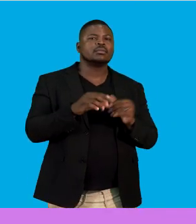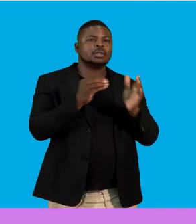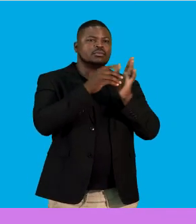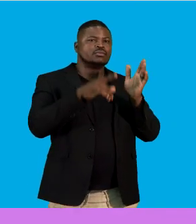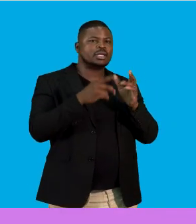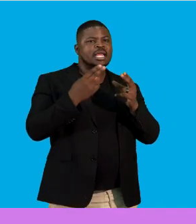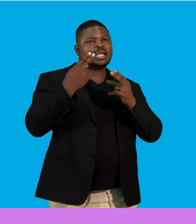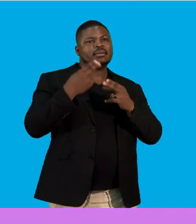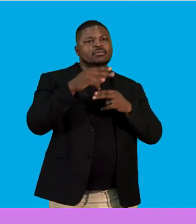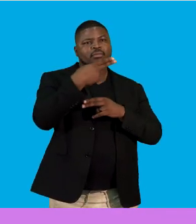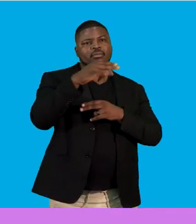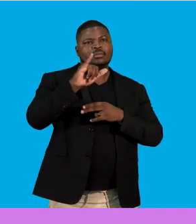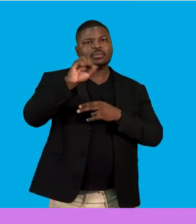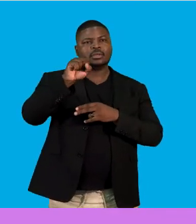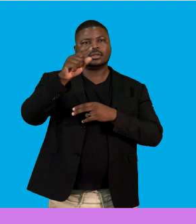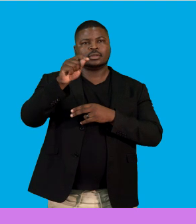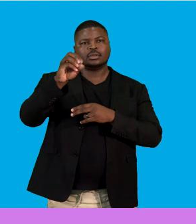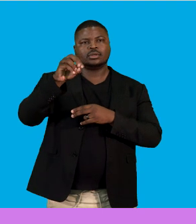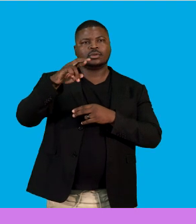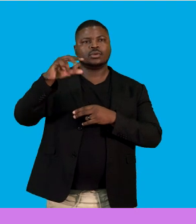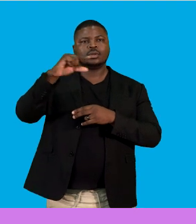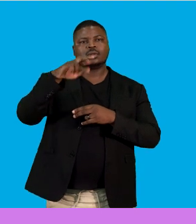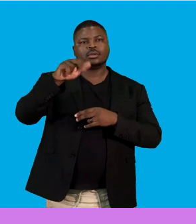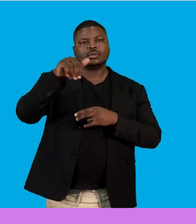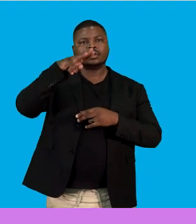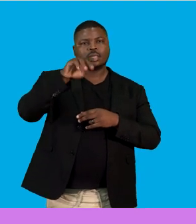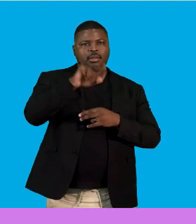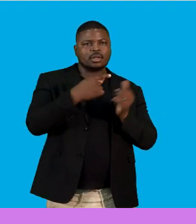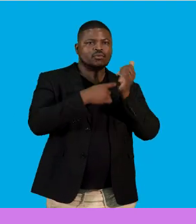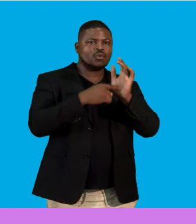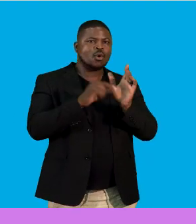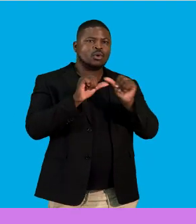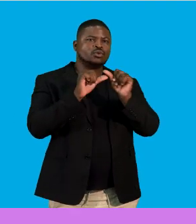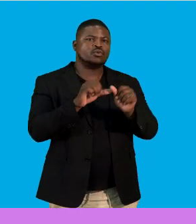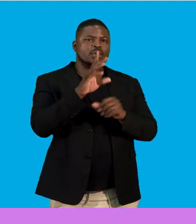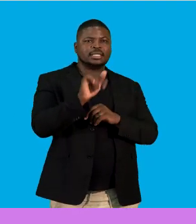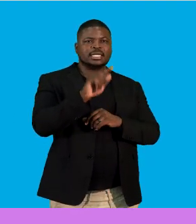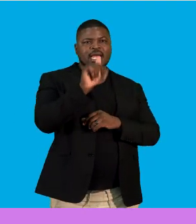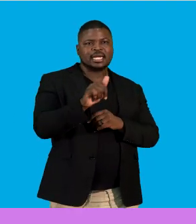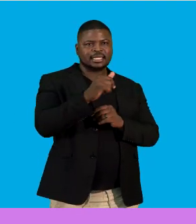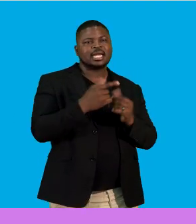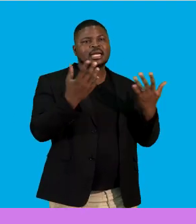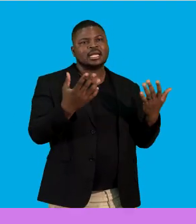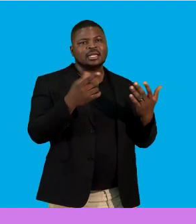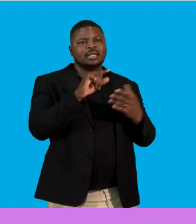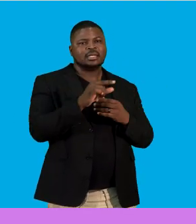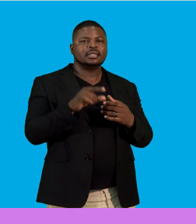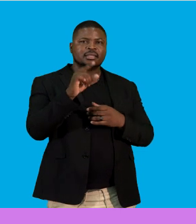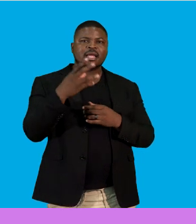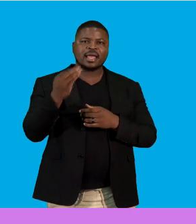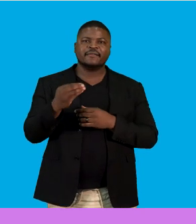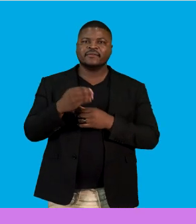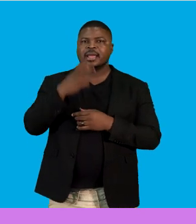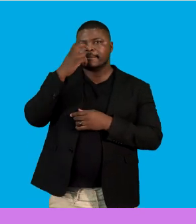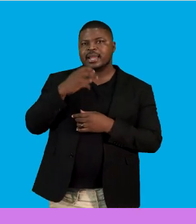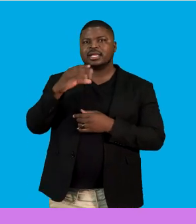go to the histogram. A histogram, we defined it as a graph used to display continuous data. For an example, we were given there the heights of the